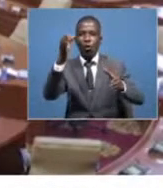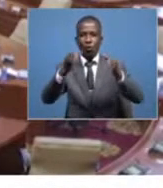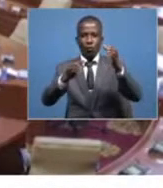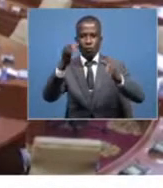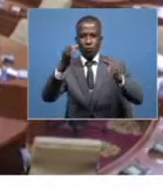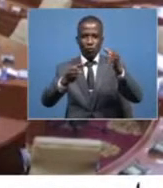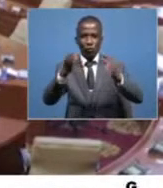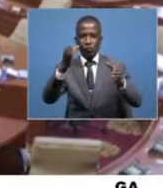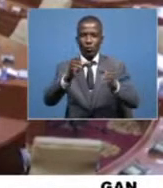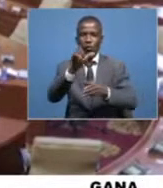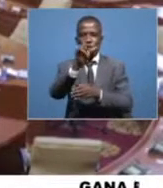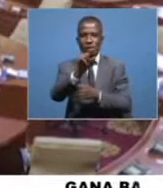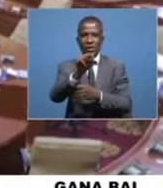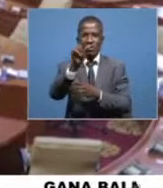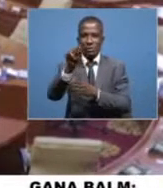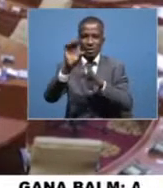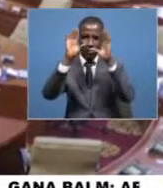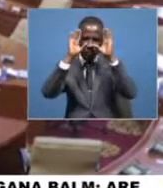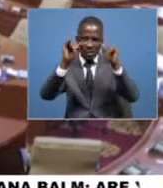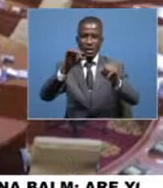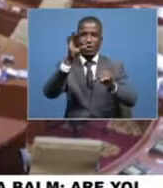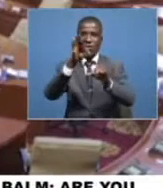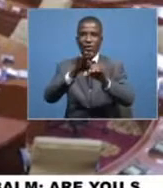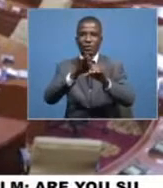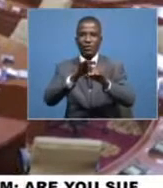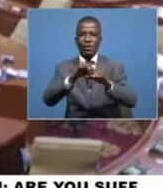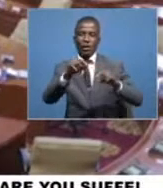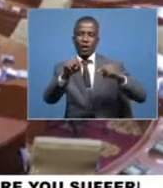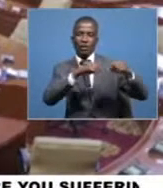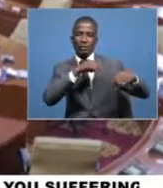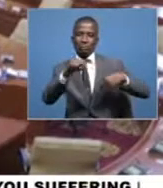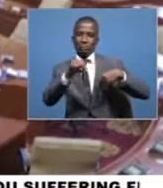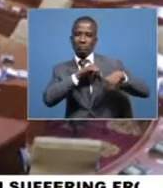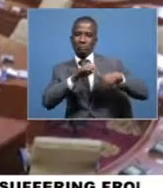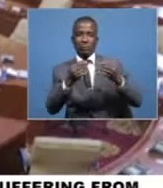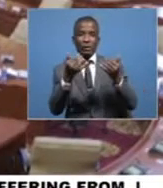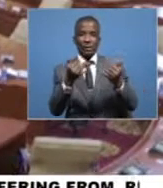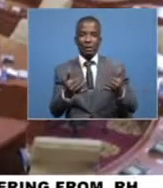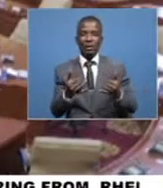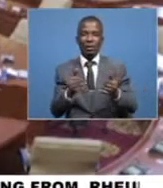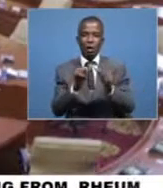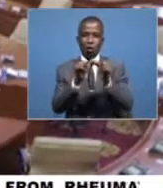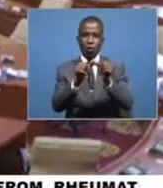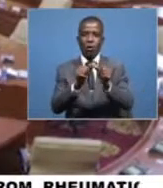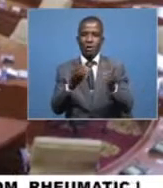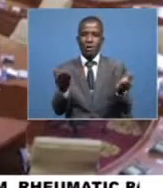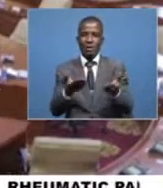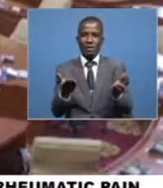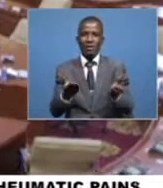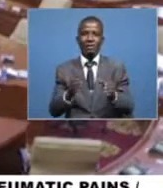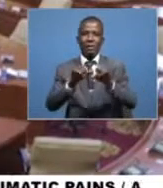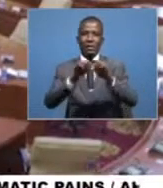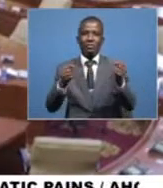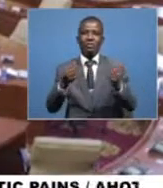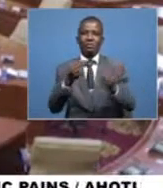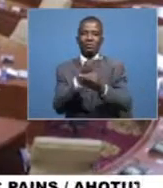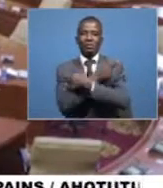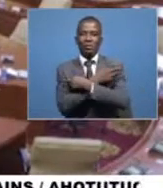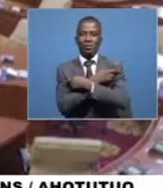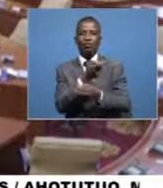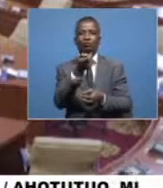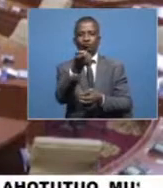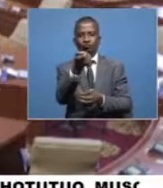the 2020 presidential petition, which is currently going on, and there's a break for just 20 minutes. Morris. All